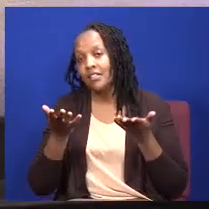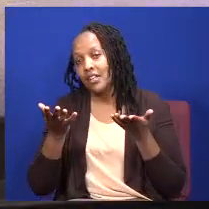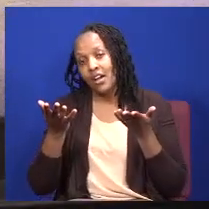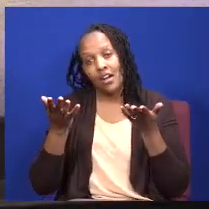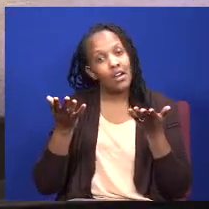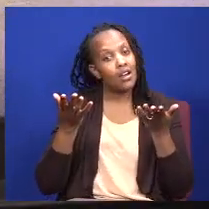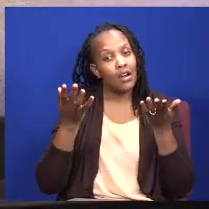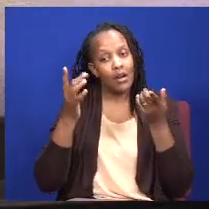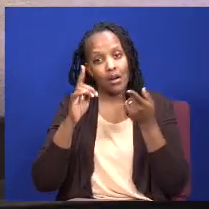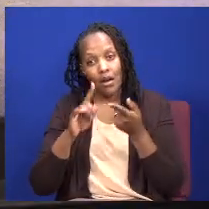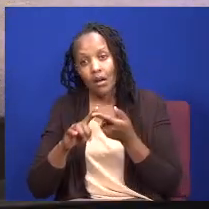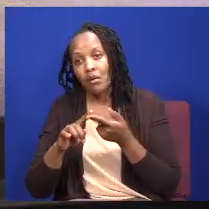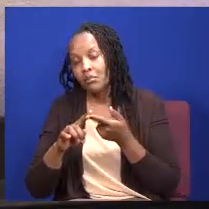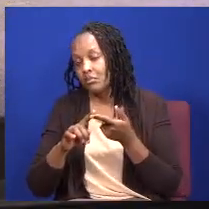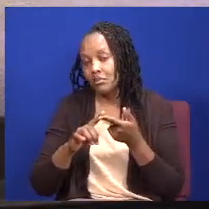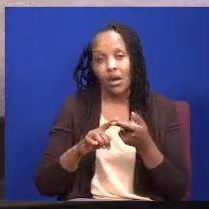rising